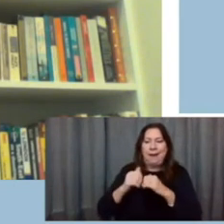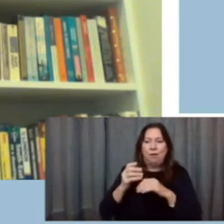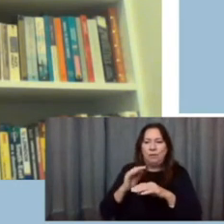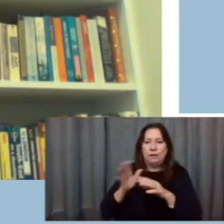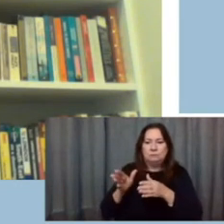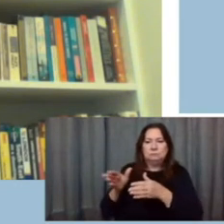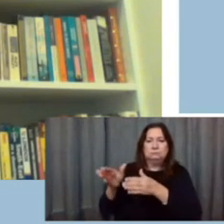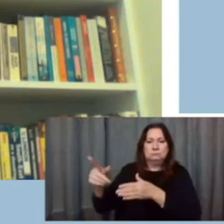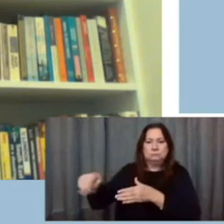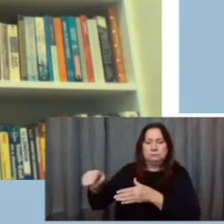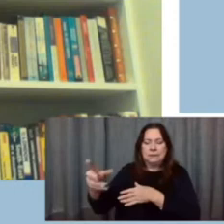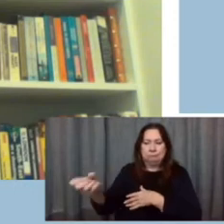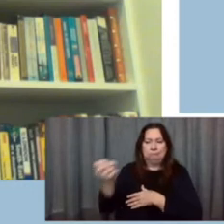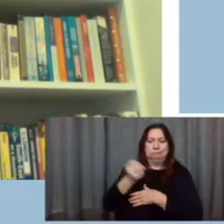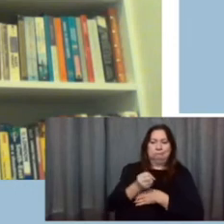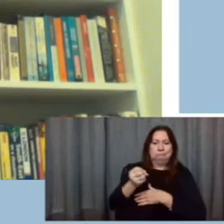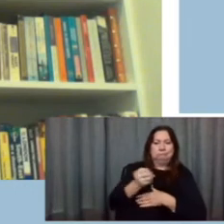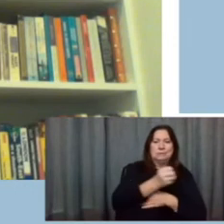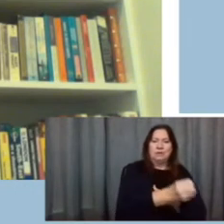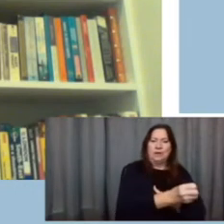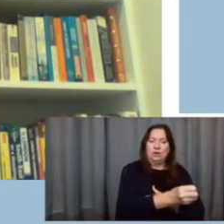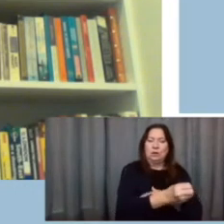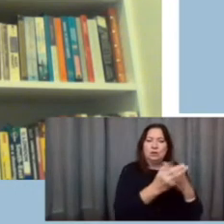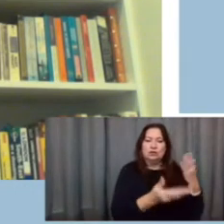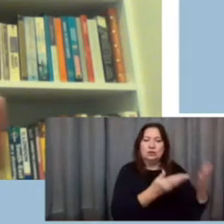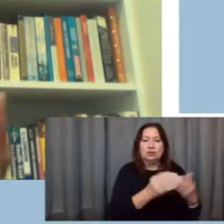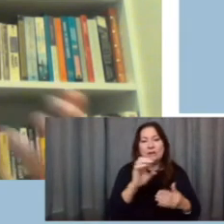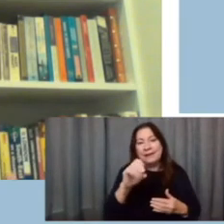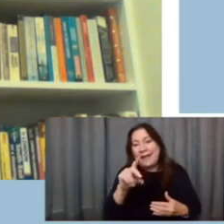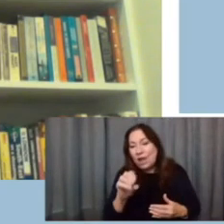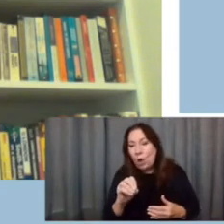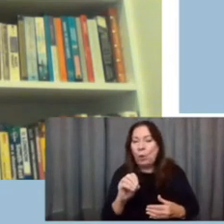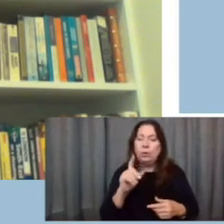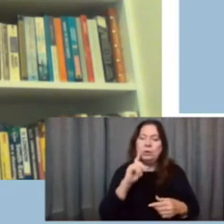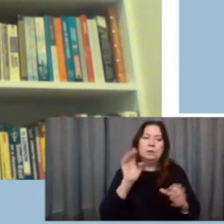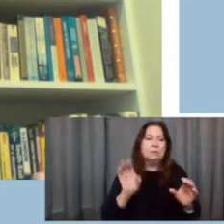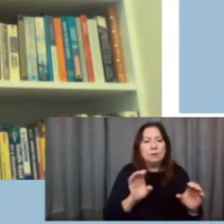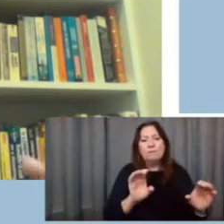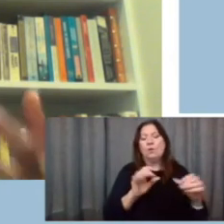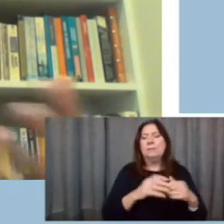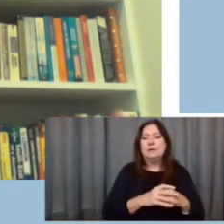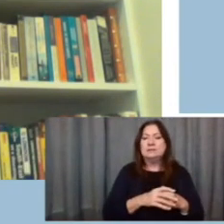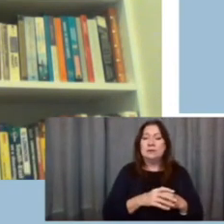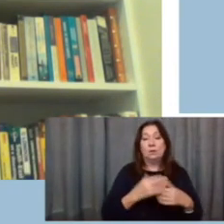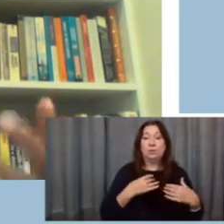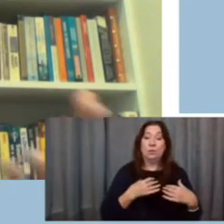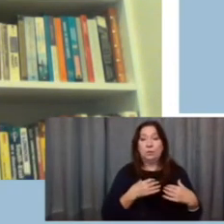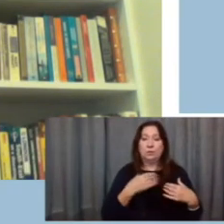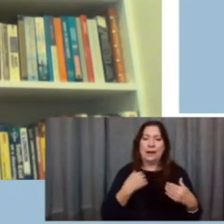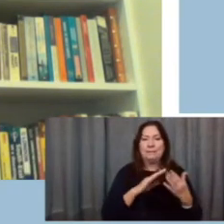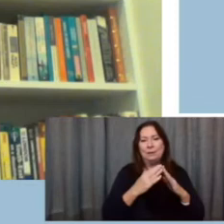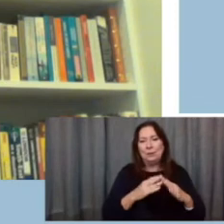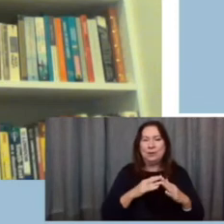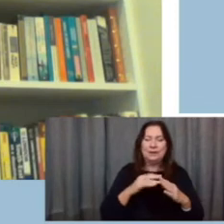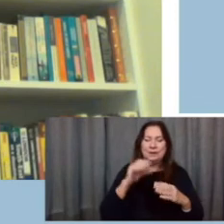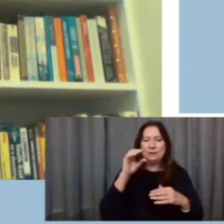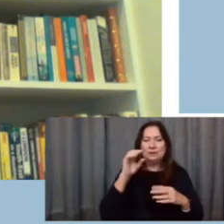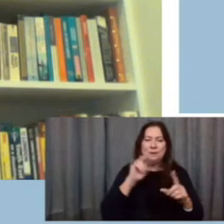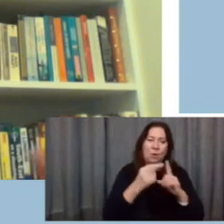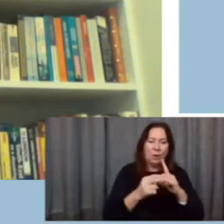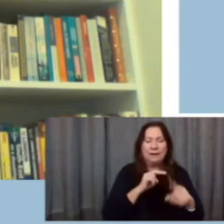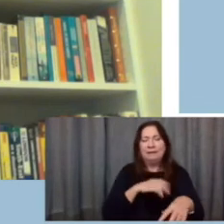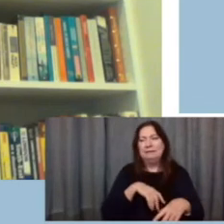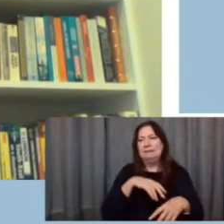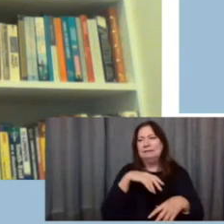in order to serve some ego or some performance of, being, community oriented or listening or educating